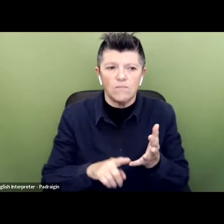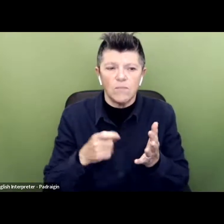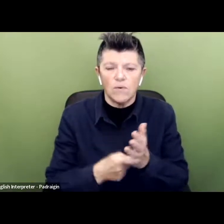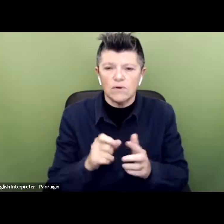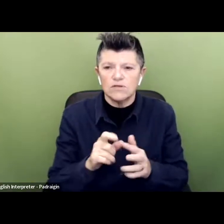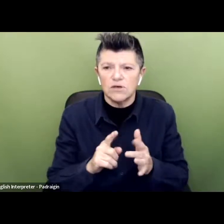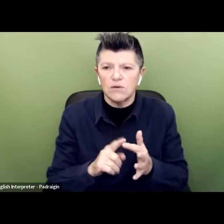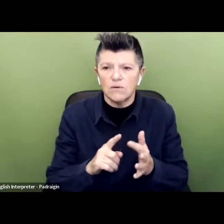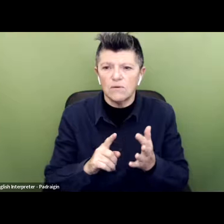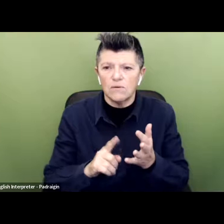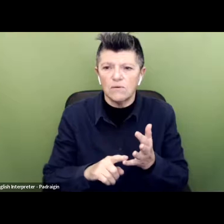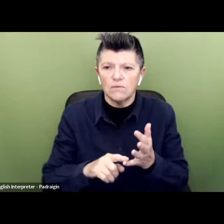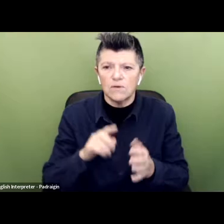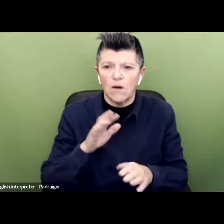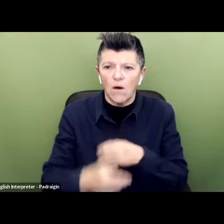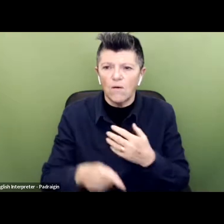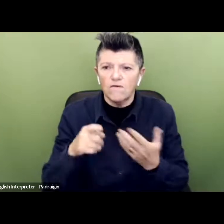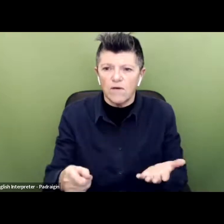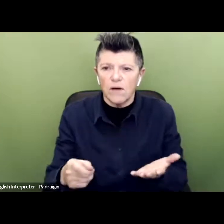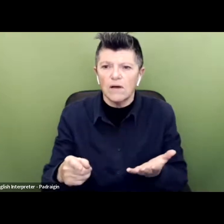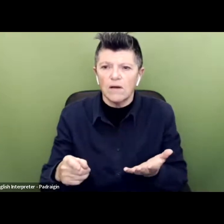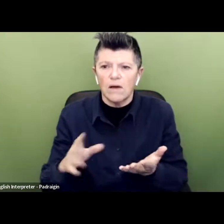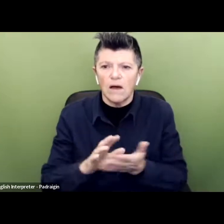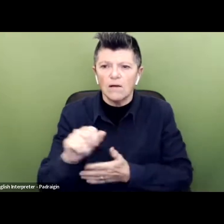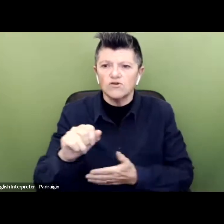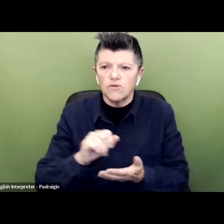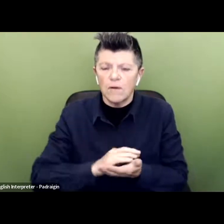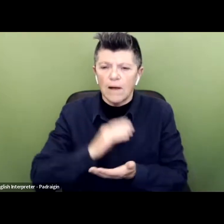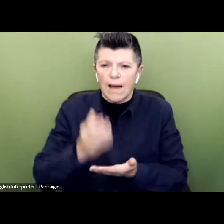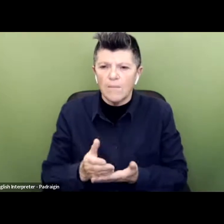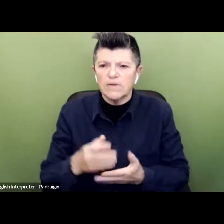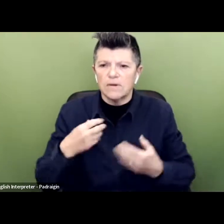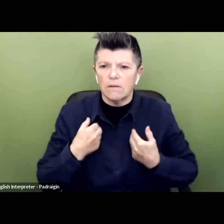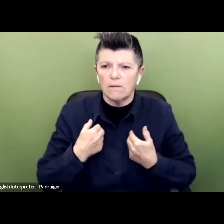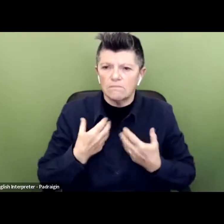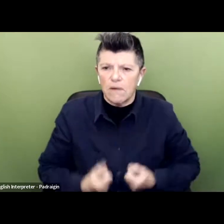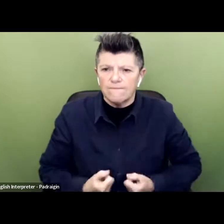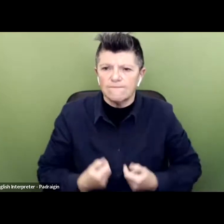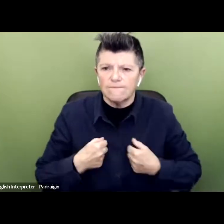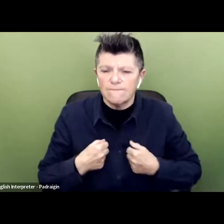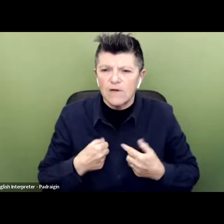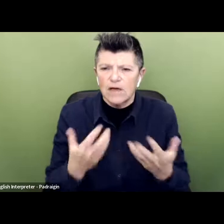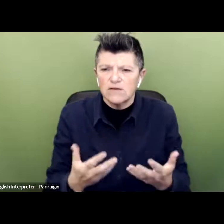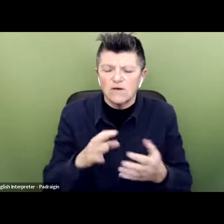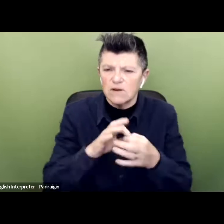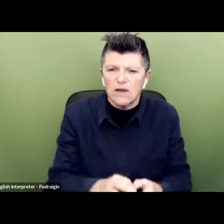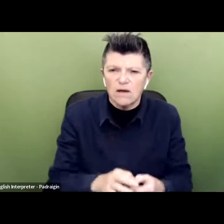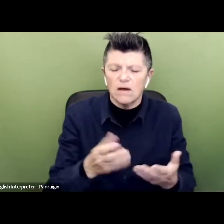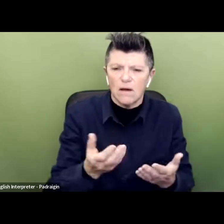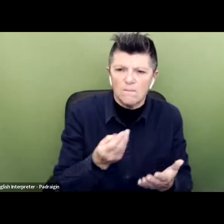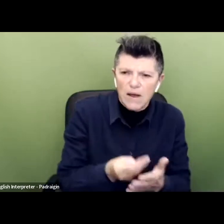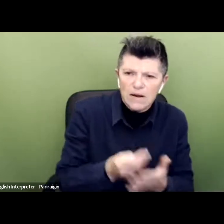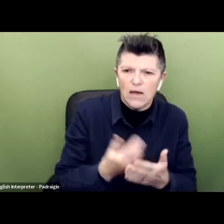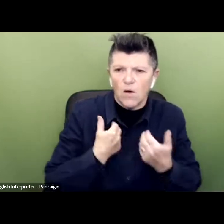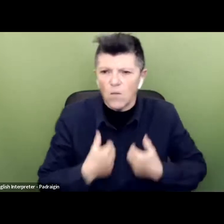resources of different kinds cannot be collapsed into economic resources. So you can't just say it's all to do with how much money you earn or how much wealth you've got, important that